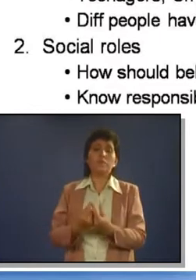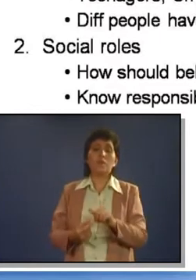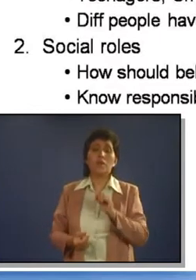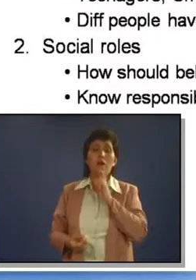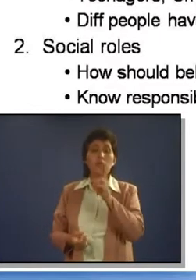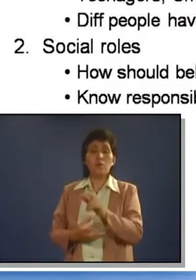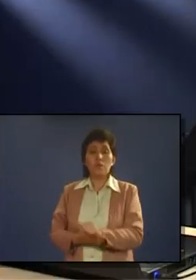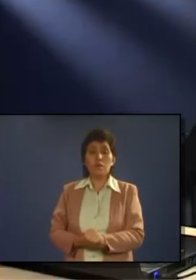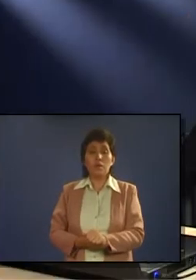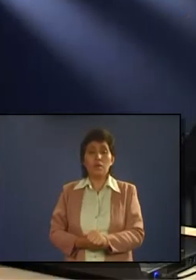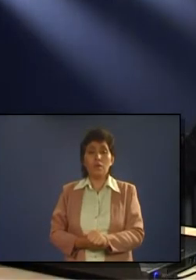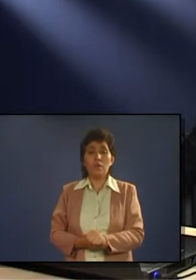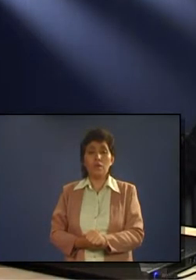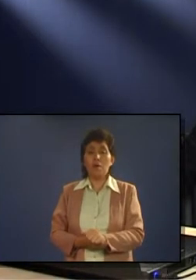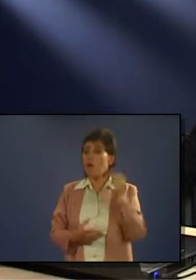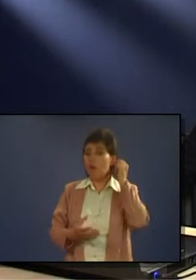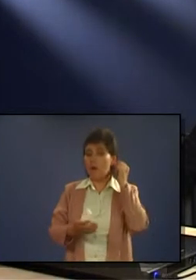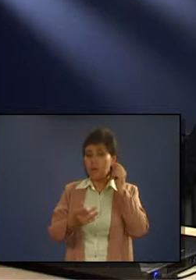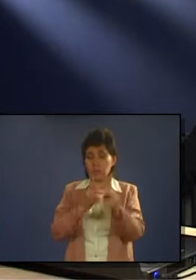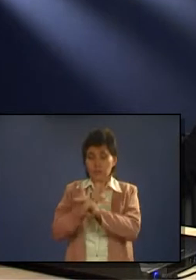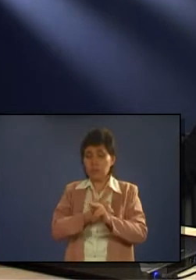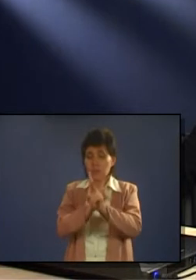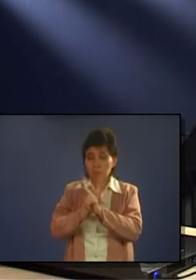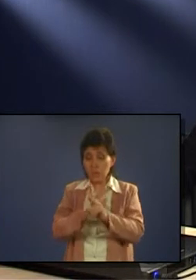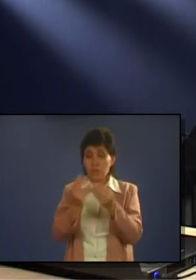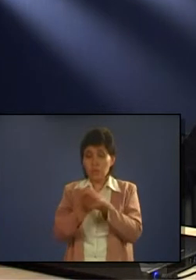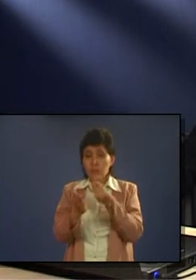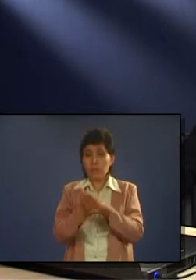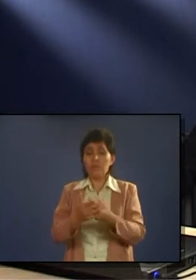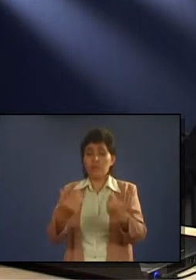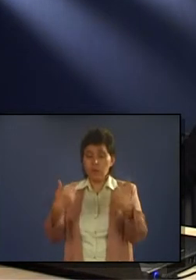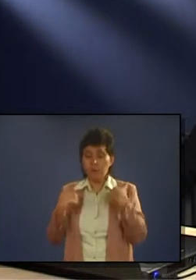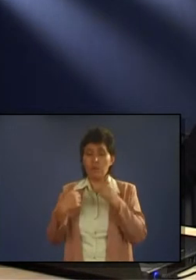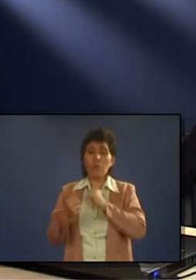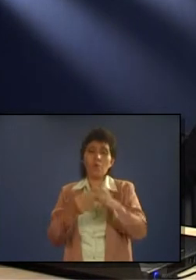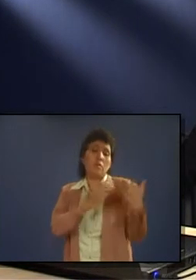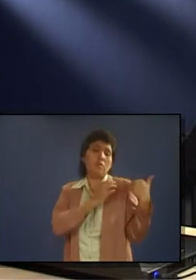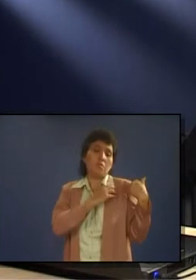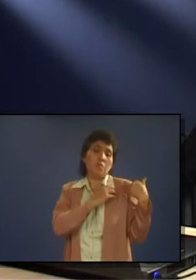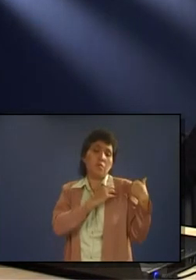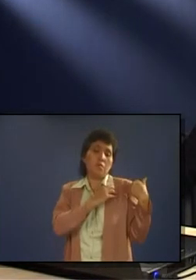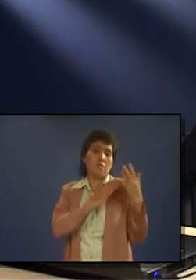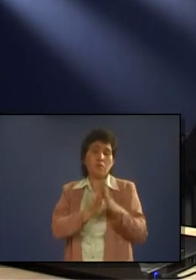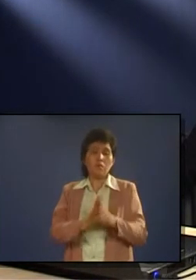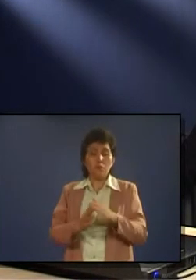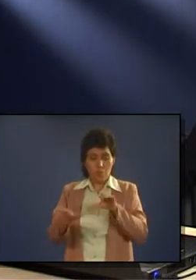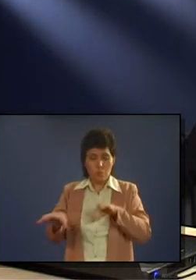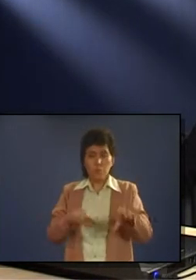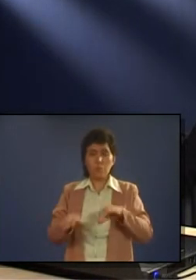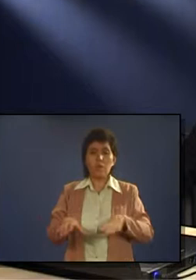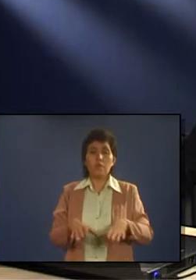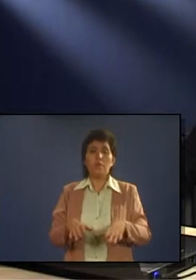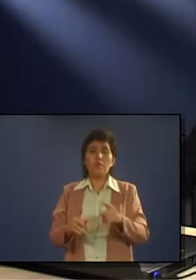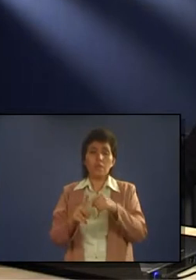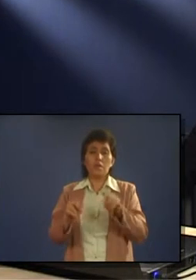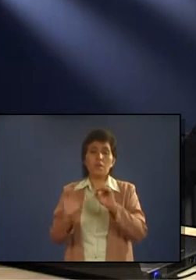you the treasury of your group, okay? You have your own role and your responsibility to it. Now,